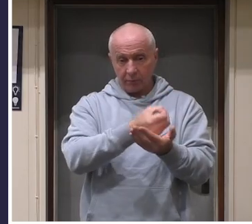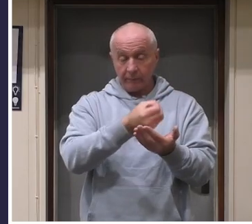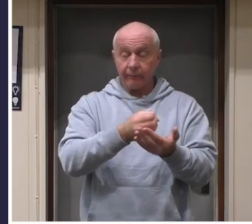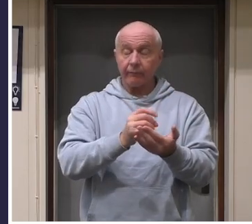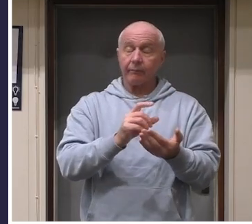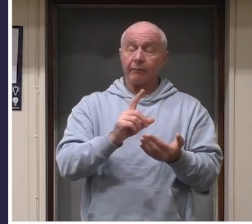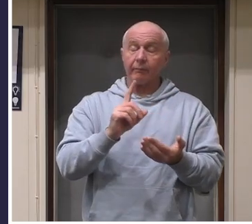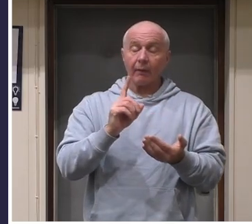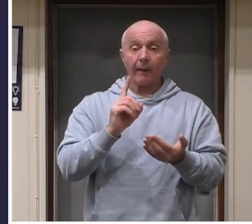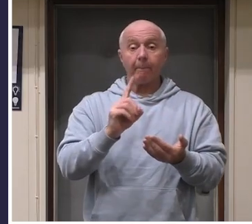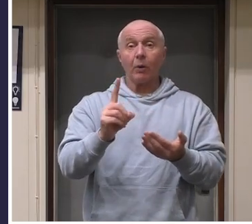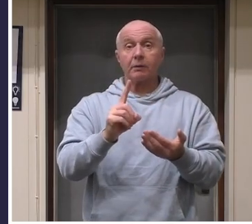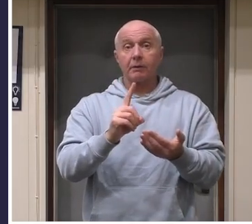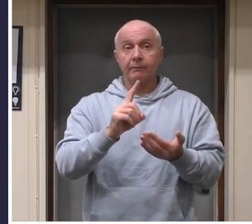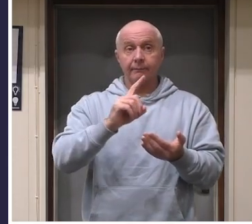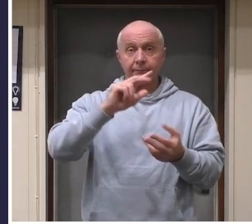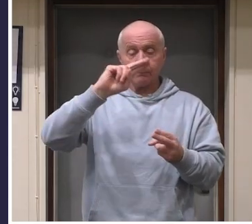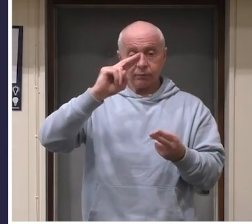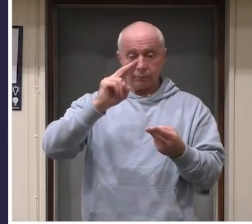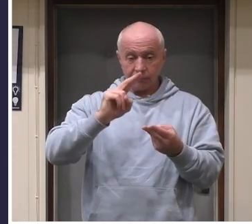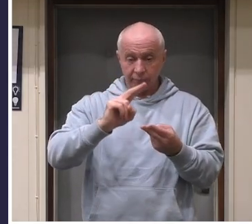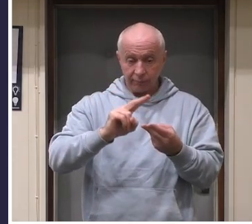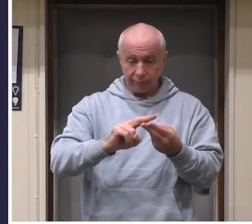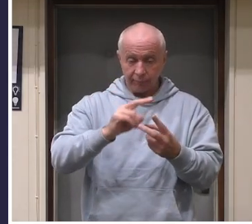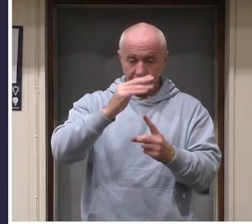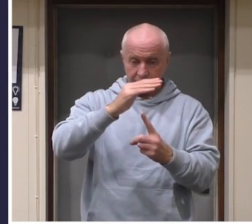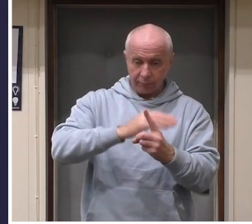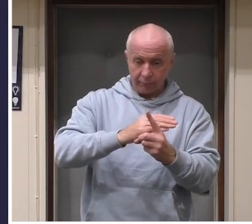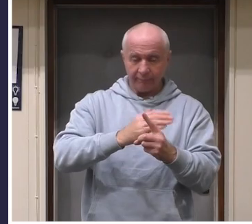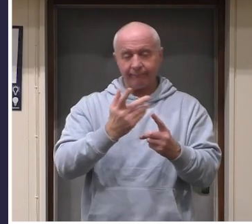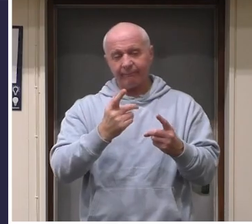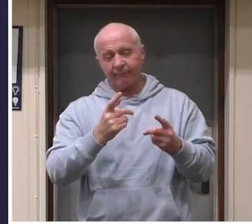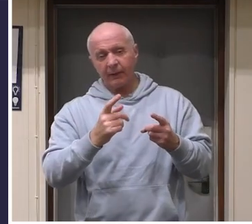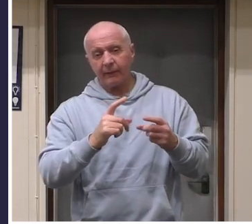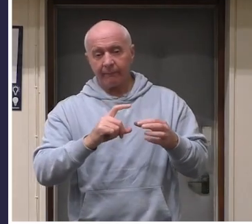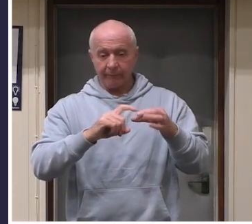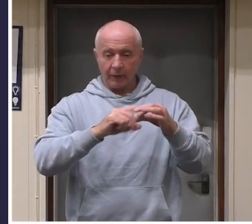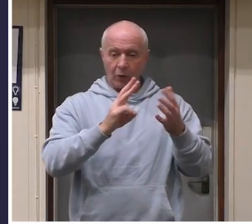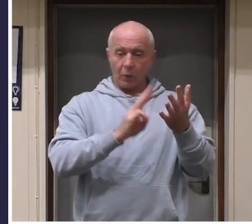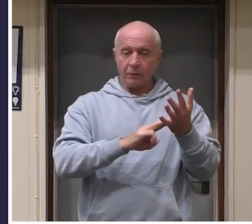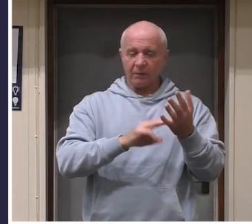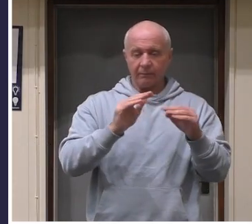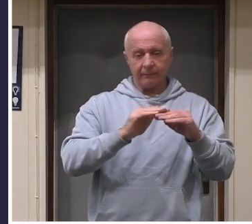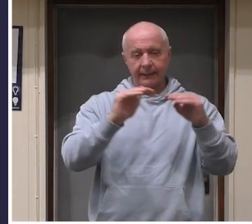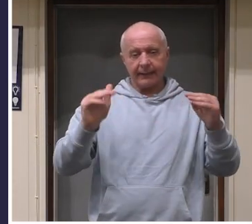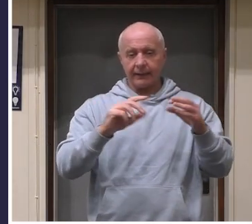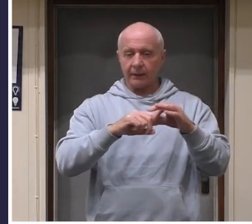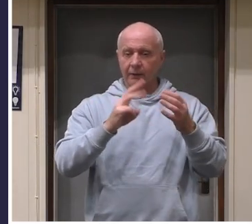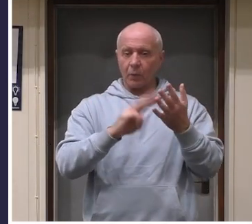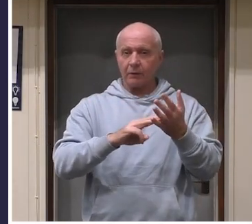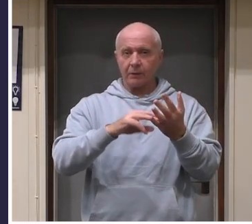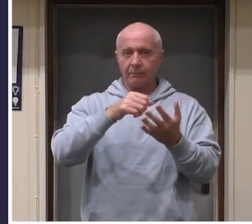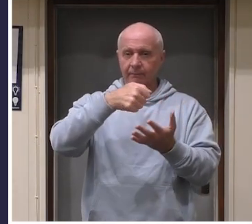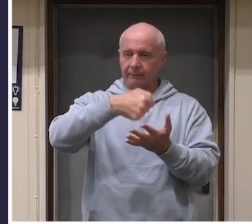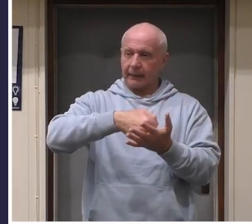But the lowest it can have, it's a limit set by quantum physics, it's called the standard quantum limit, is when you cool the